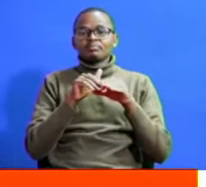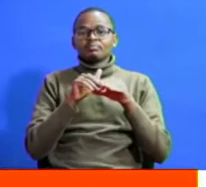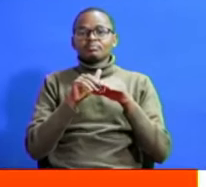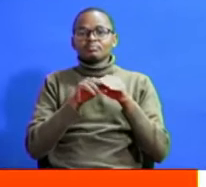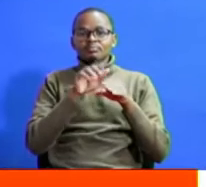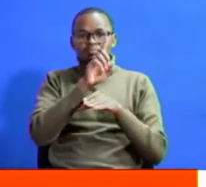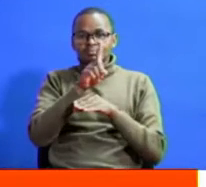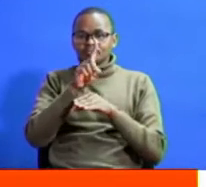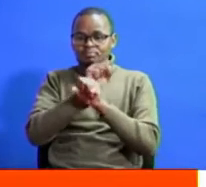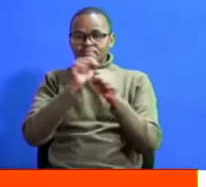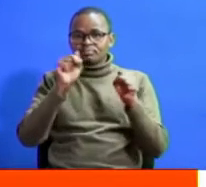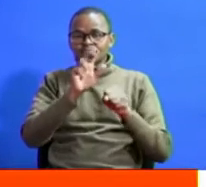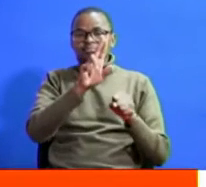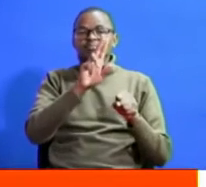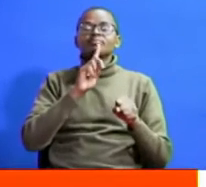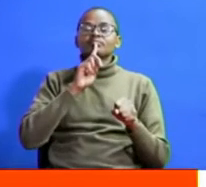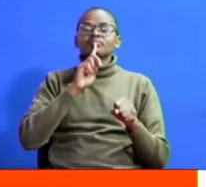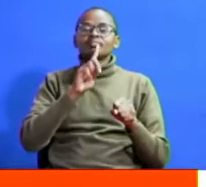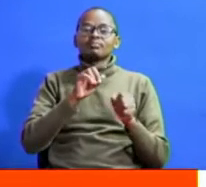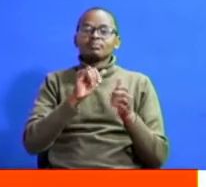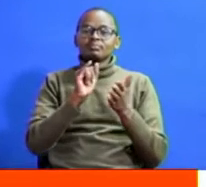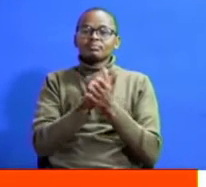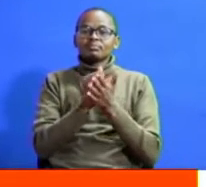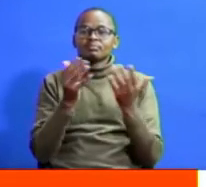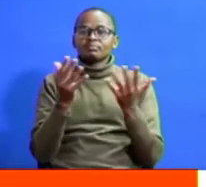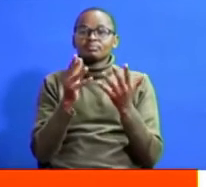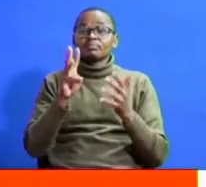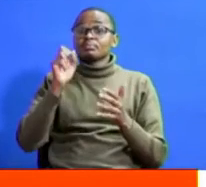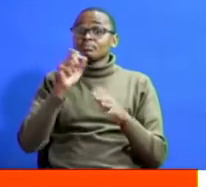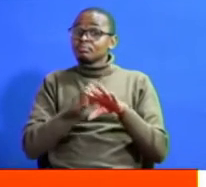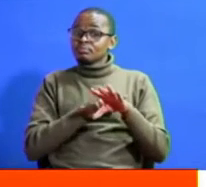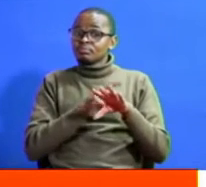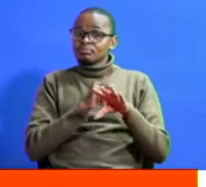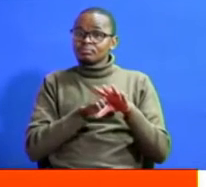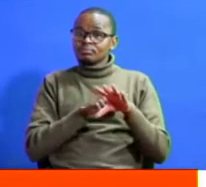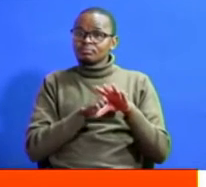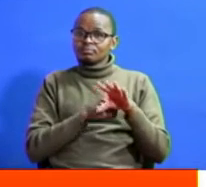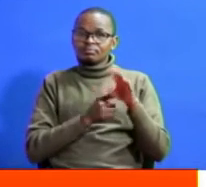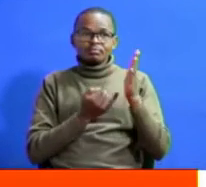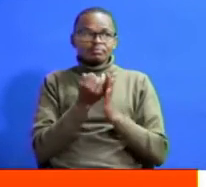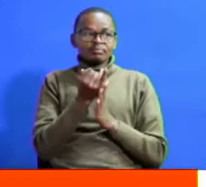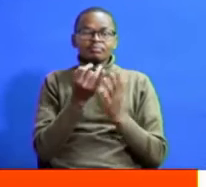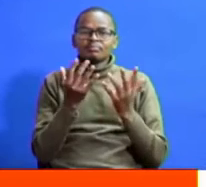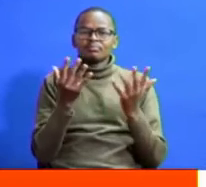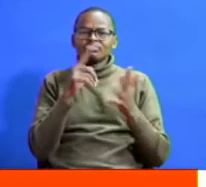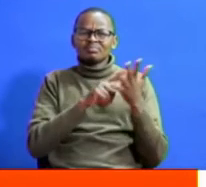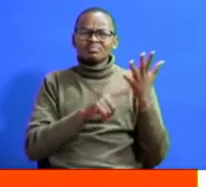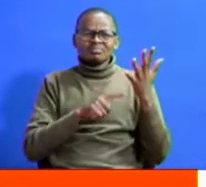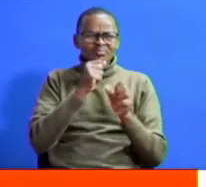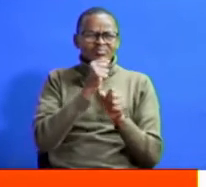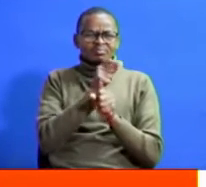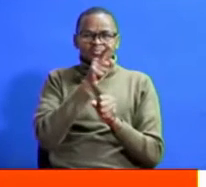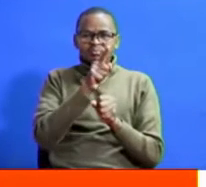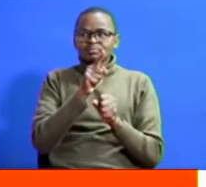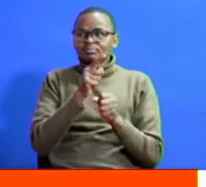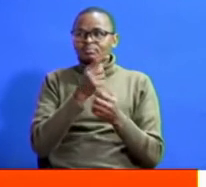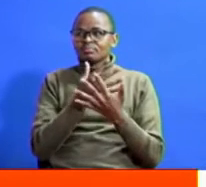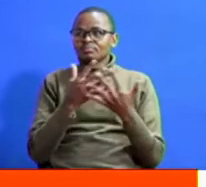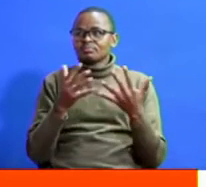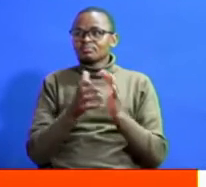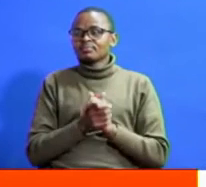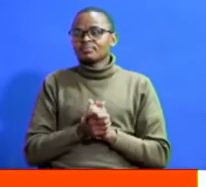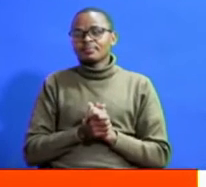blaming President Uhuru Kenyatta, saying that where was he when things were rising? What do you make of these sentiments by Kenya